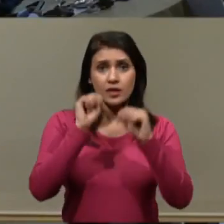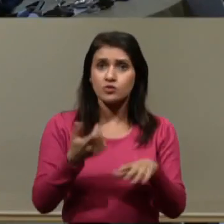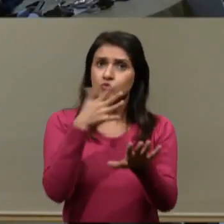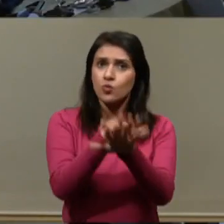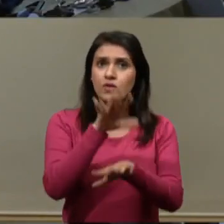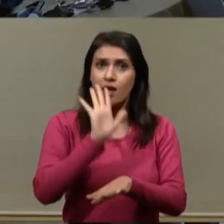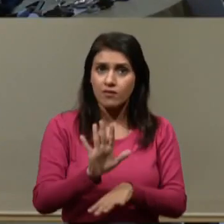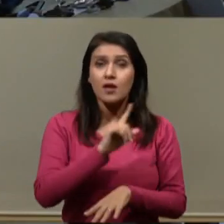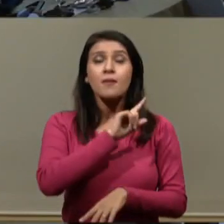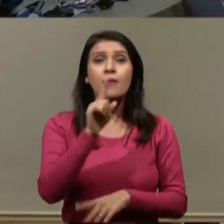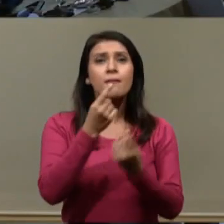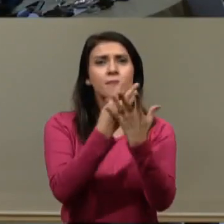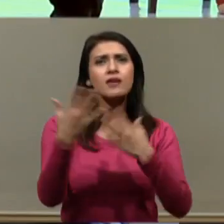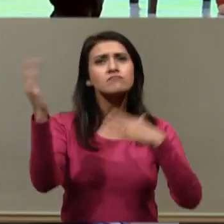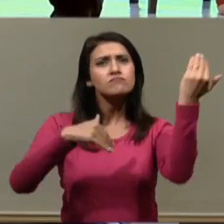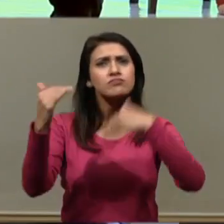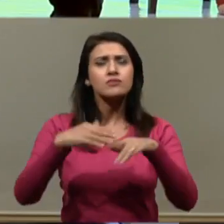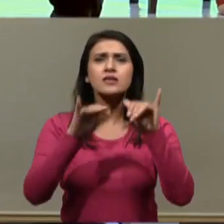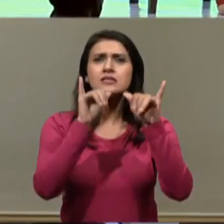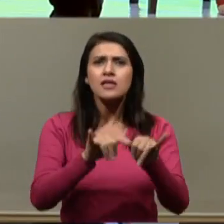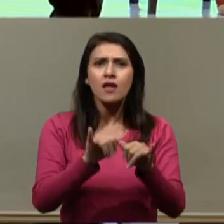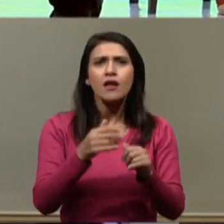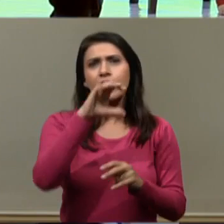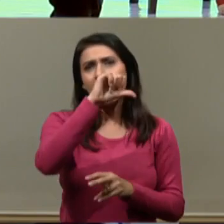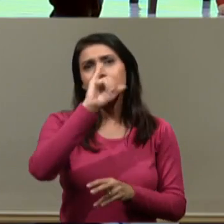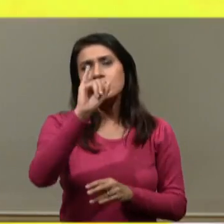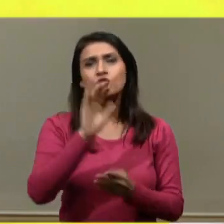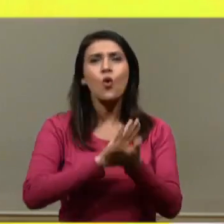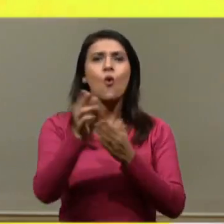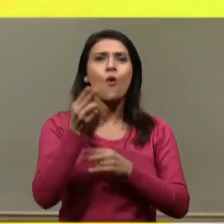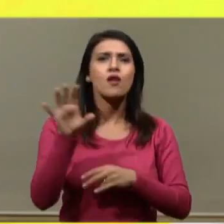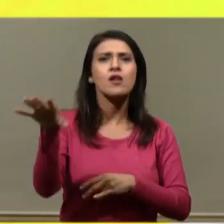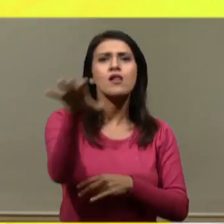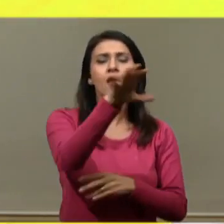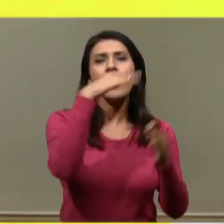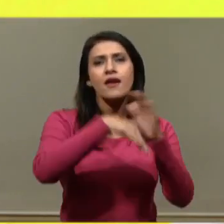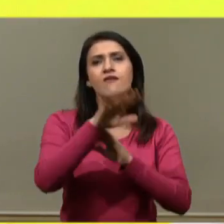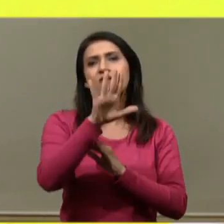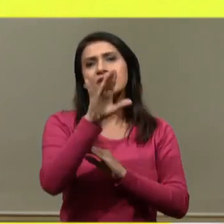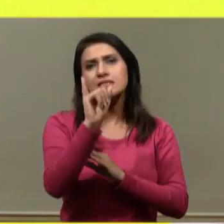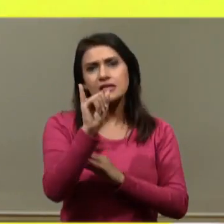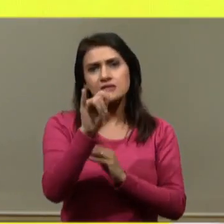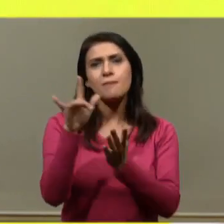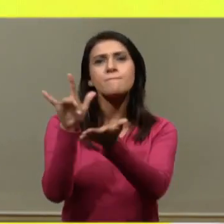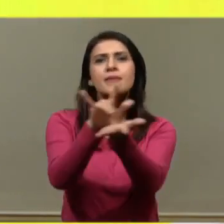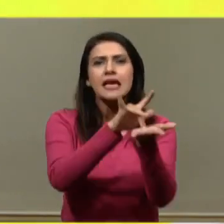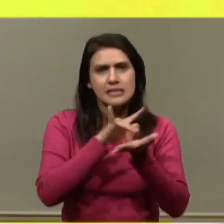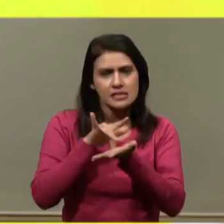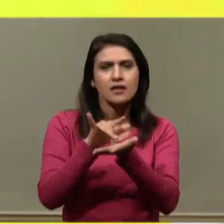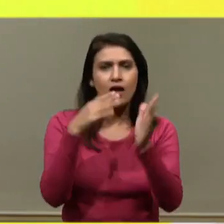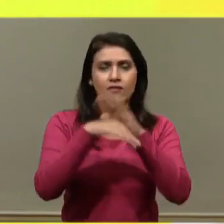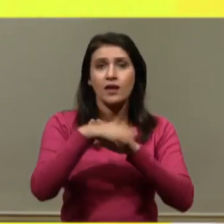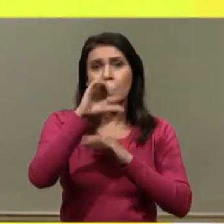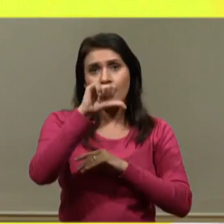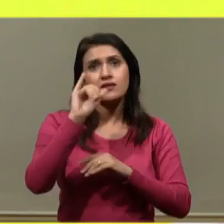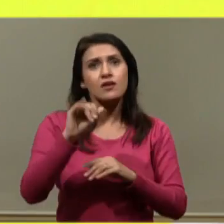because we have so many customers who stay with us across our 96 hotels in more than 58 destinations, we